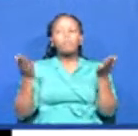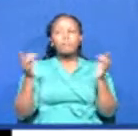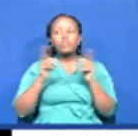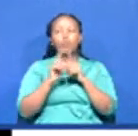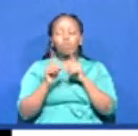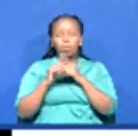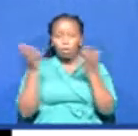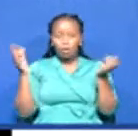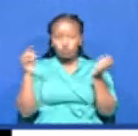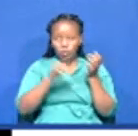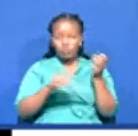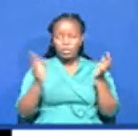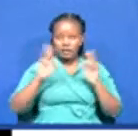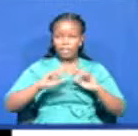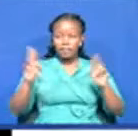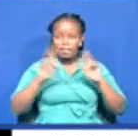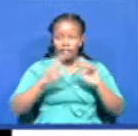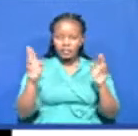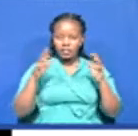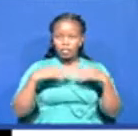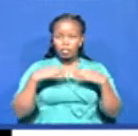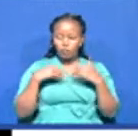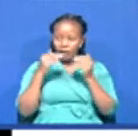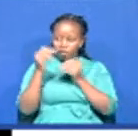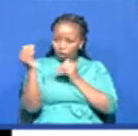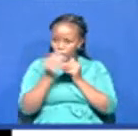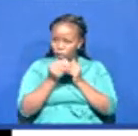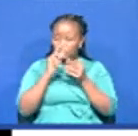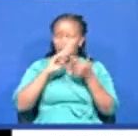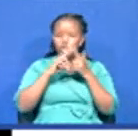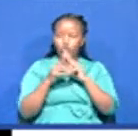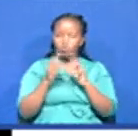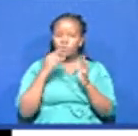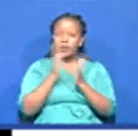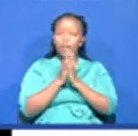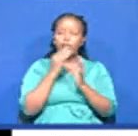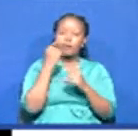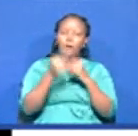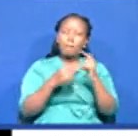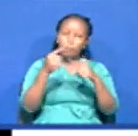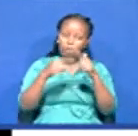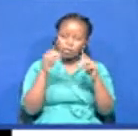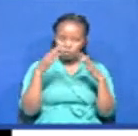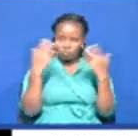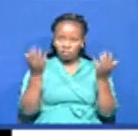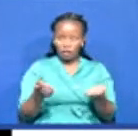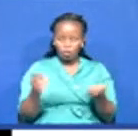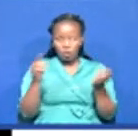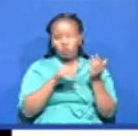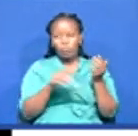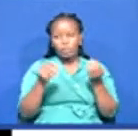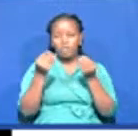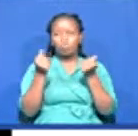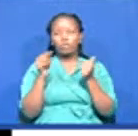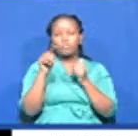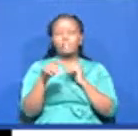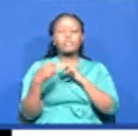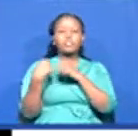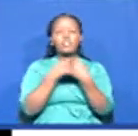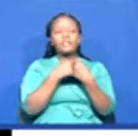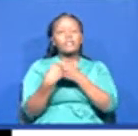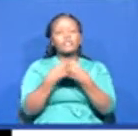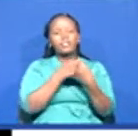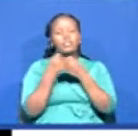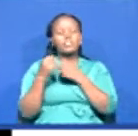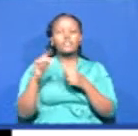We commit to maintain a close personal interest in the progress of how we are tackling this challenge in Nairobi and in the